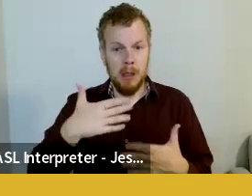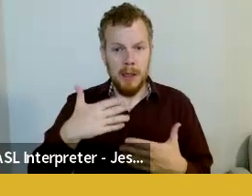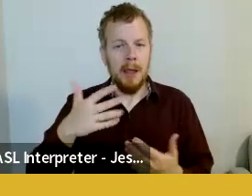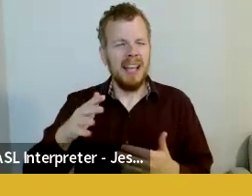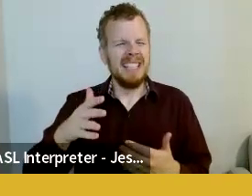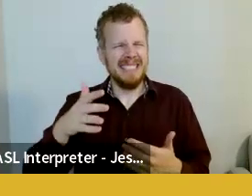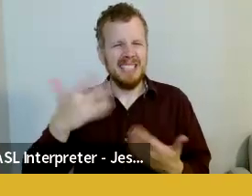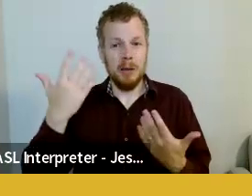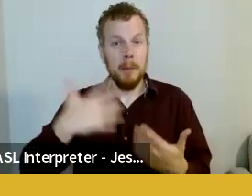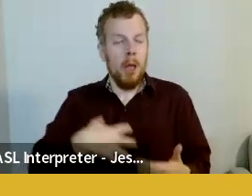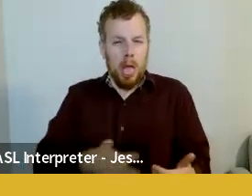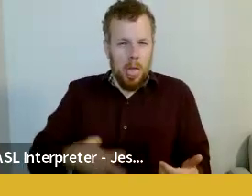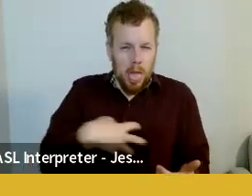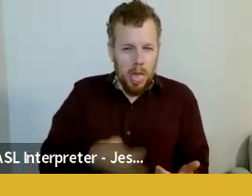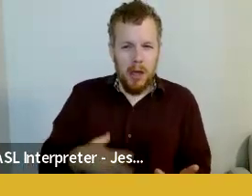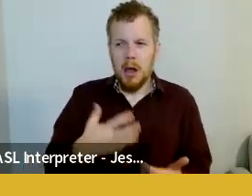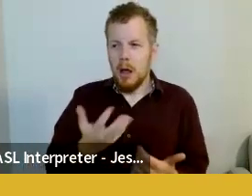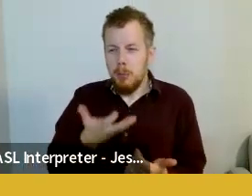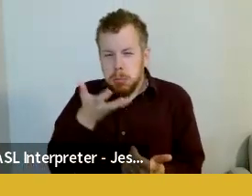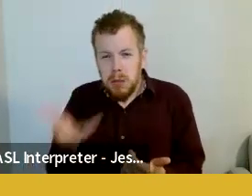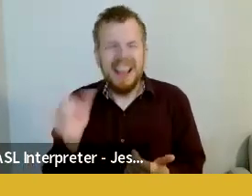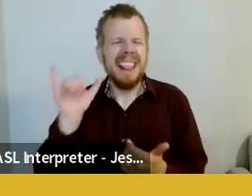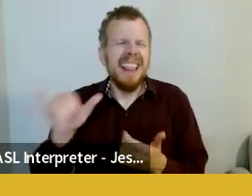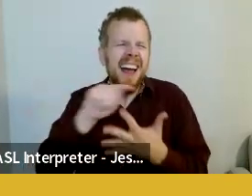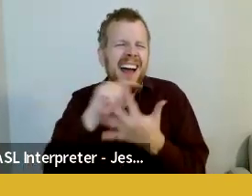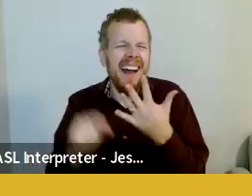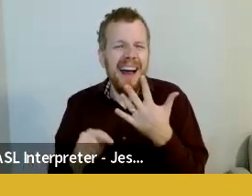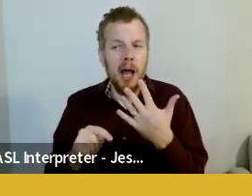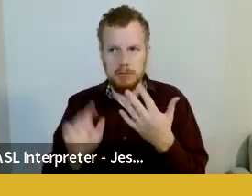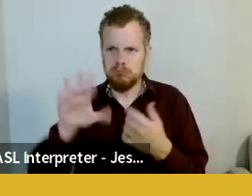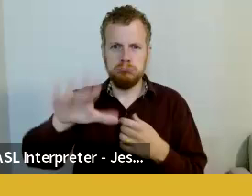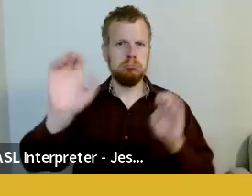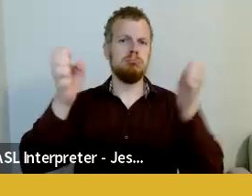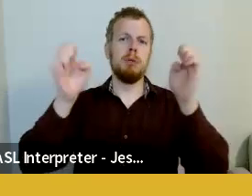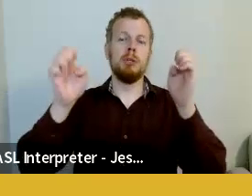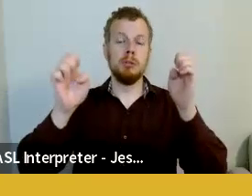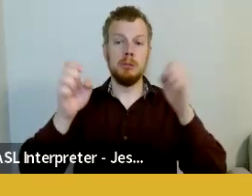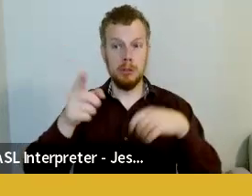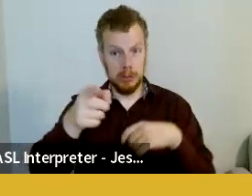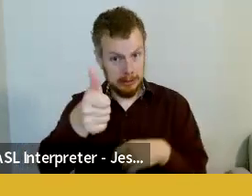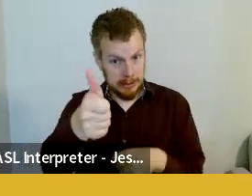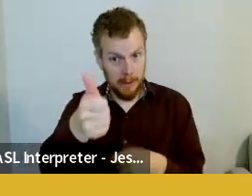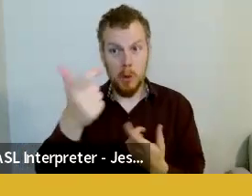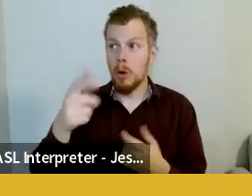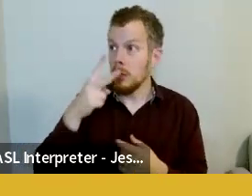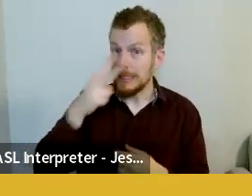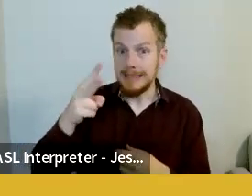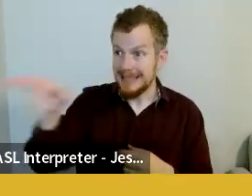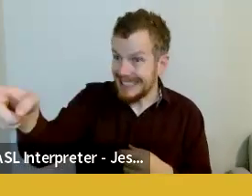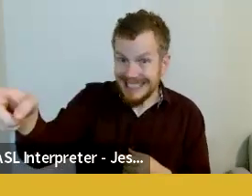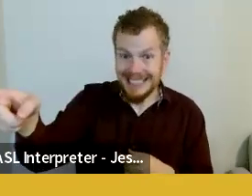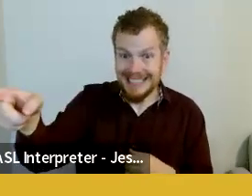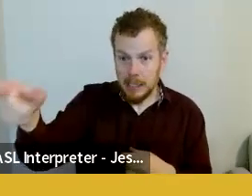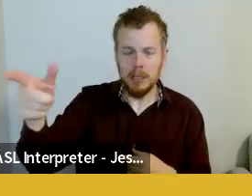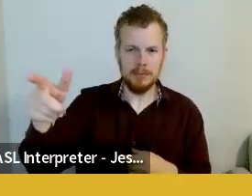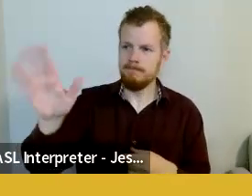out. So again, this is a medical emergency. So if you see someone with these symptoms, call 911 immediately